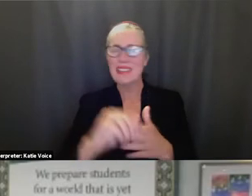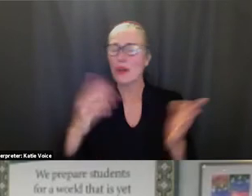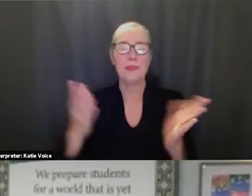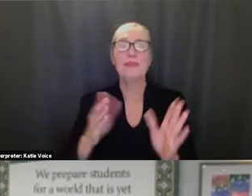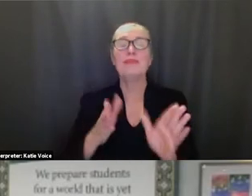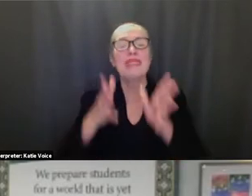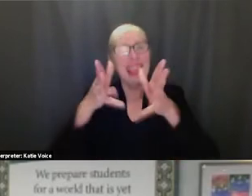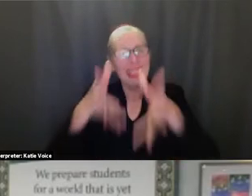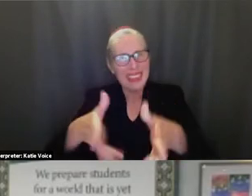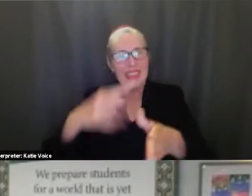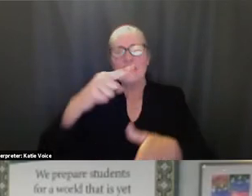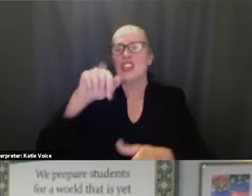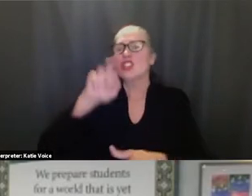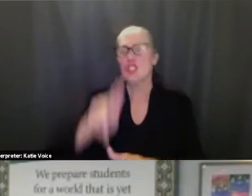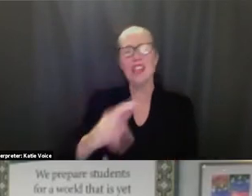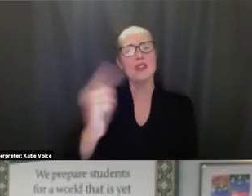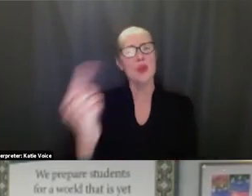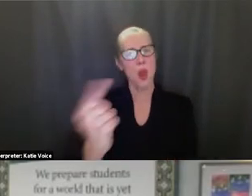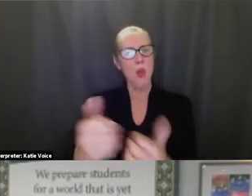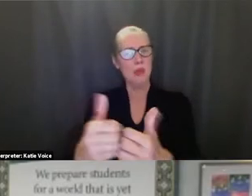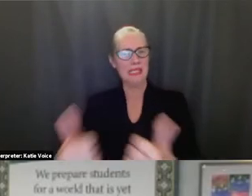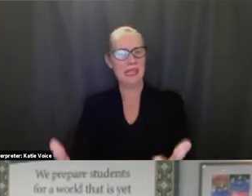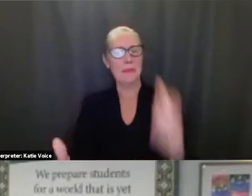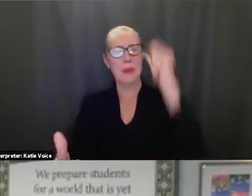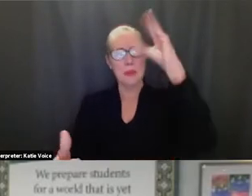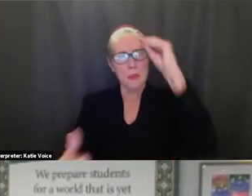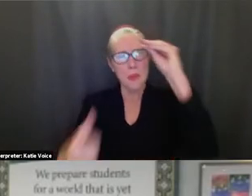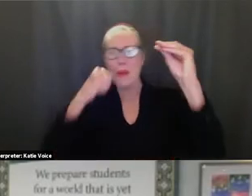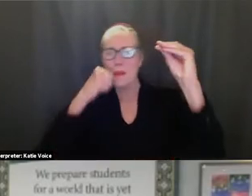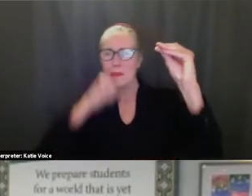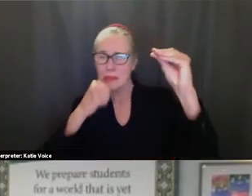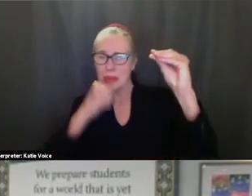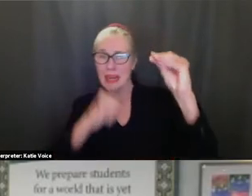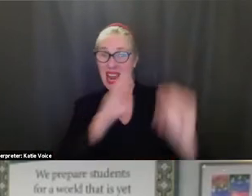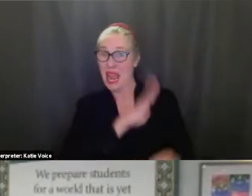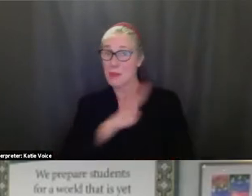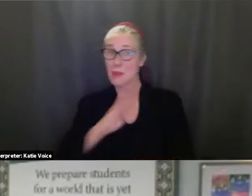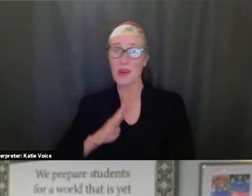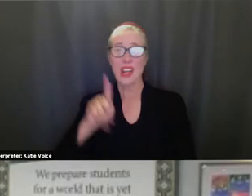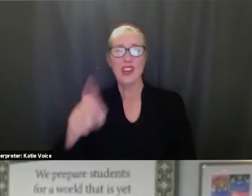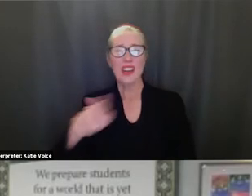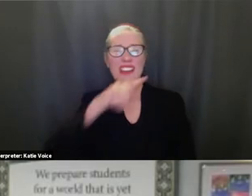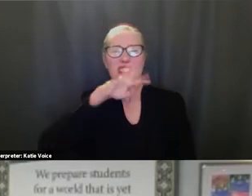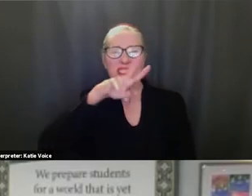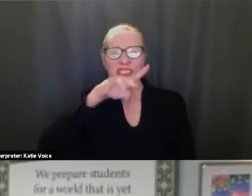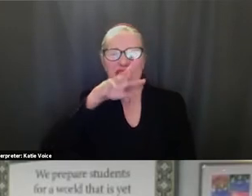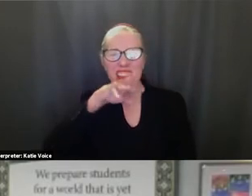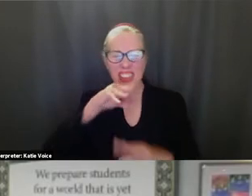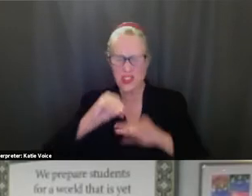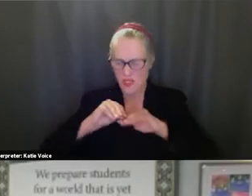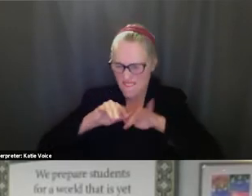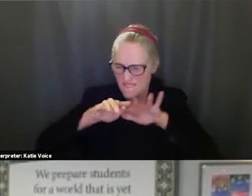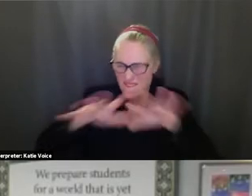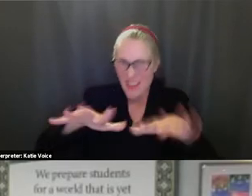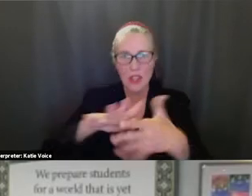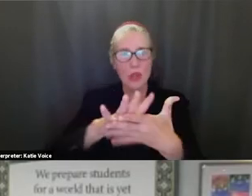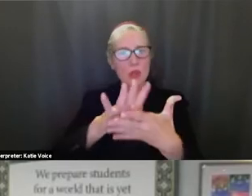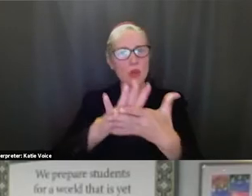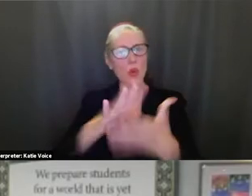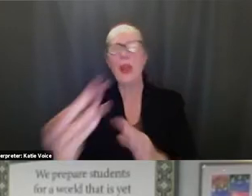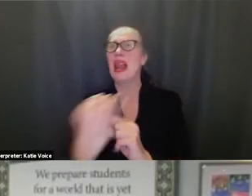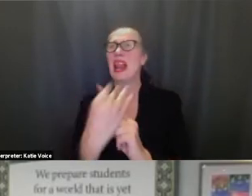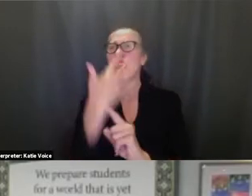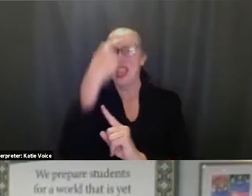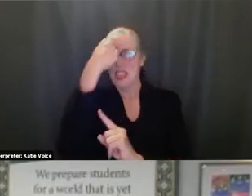god intended it to be and board members you have allowed this field to infiltrate our schools the children's minds and